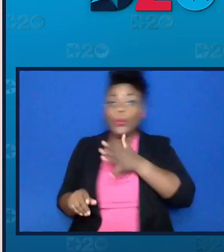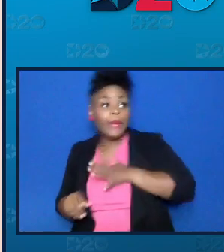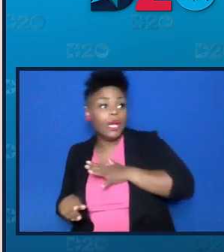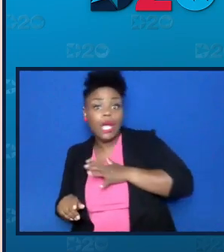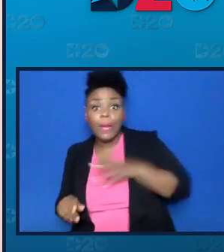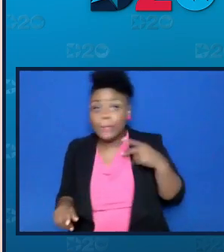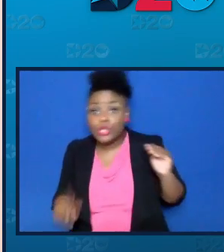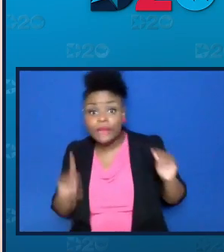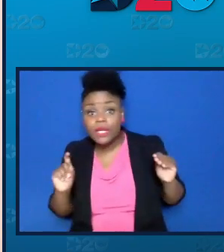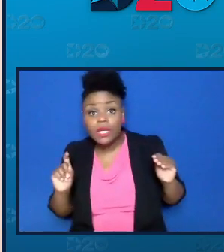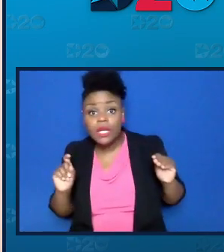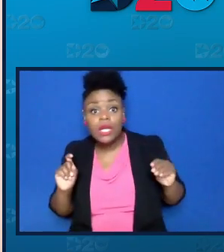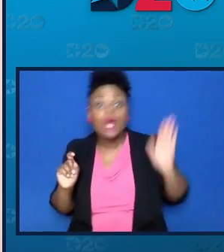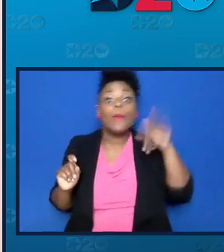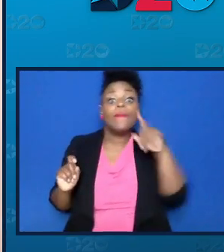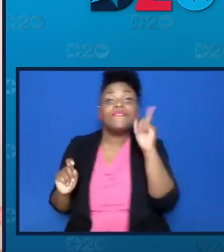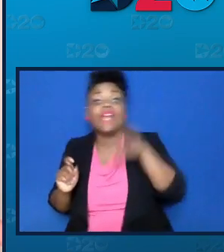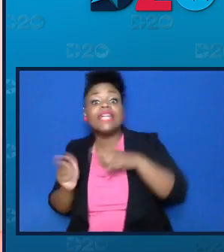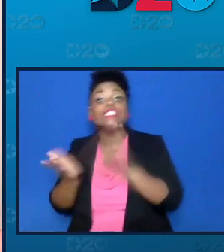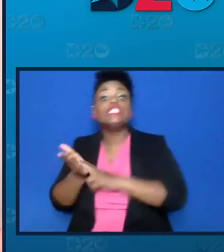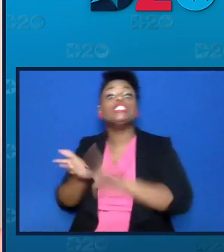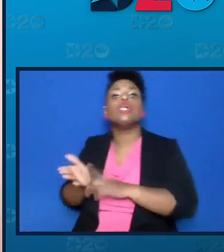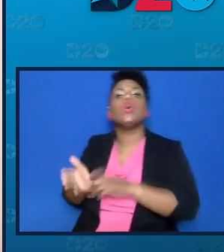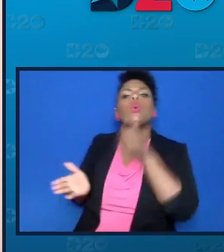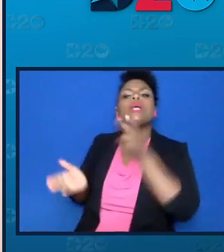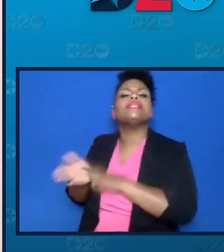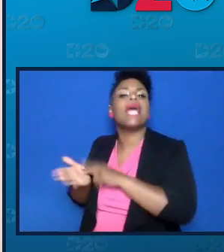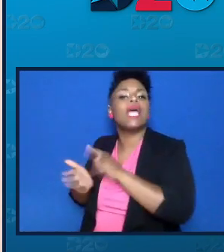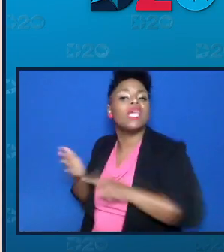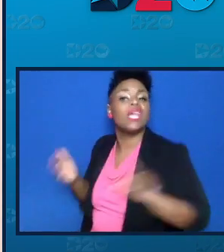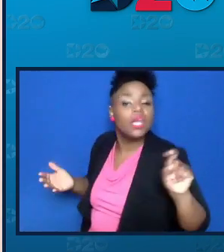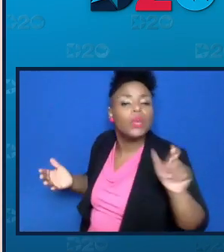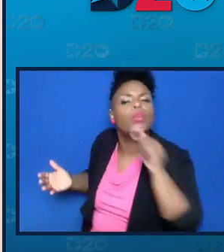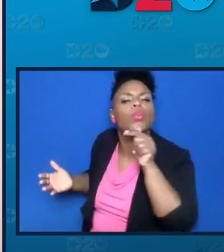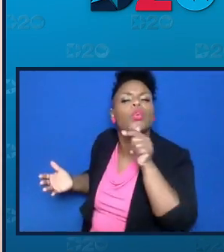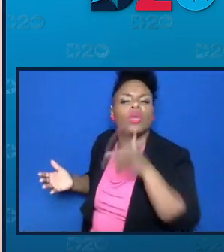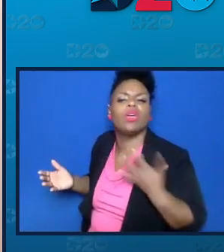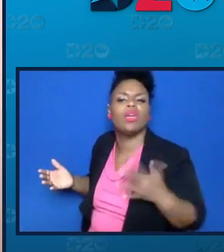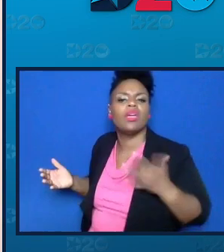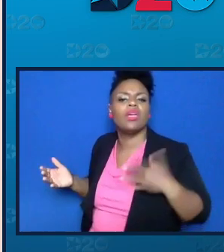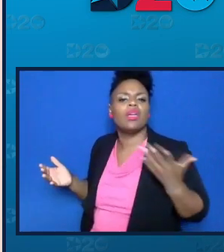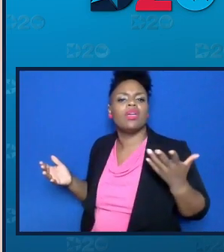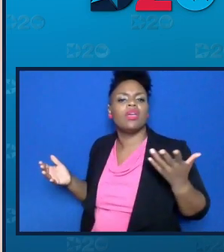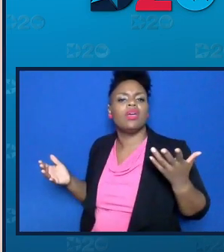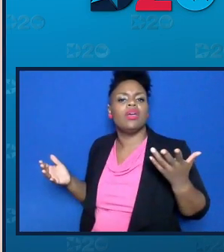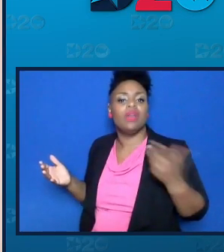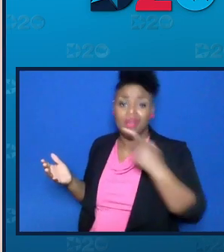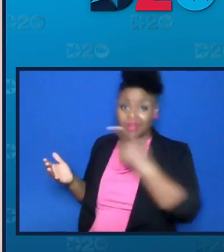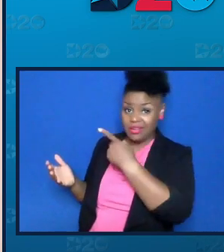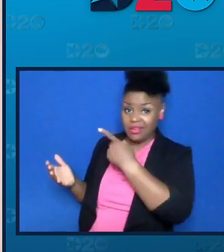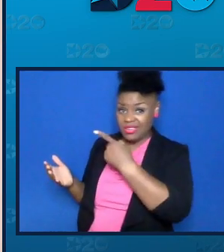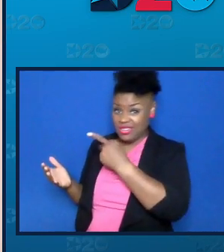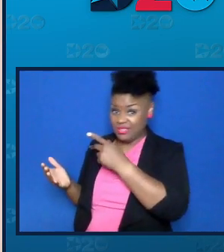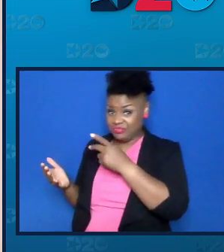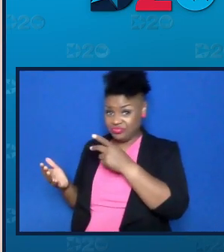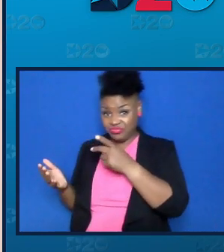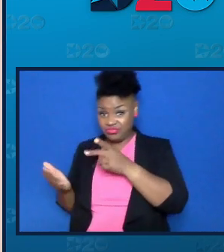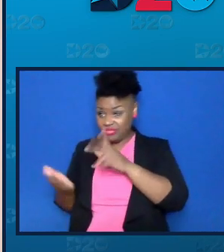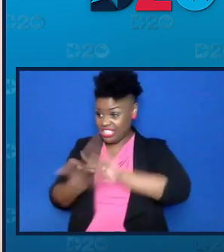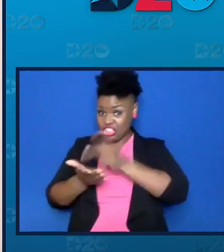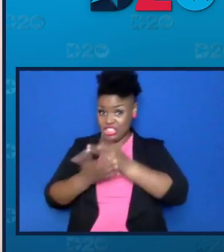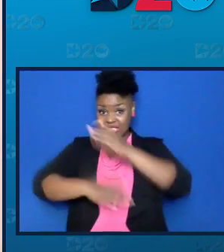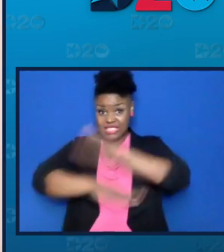forged? Who is signing them? Who's signing them? What, are they signed at a kitchen table and sent in? Will they